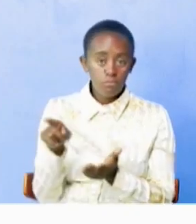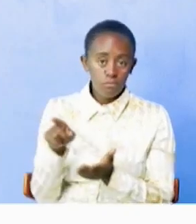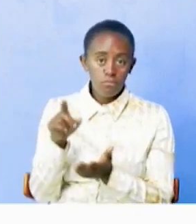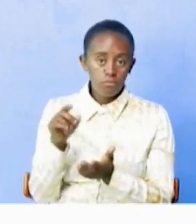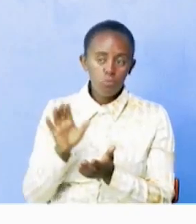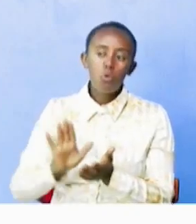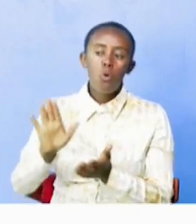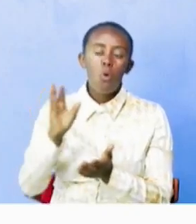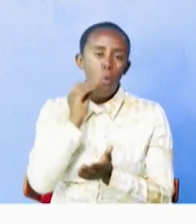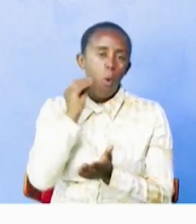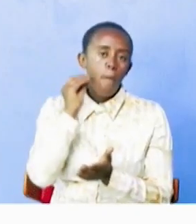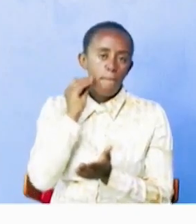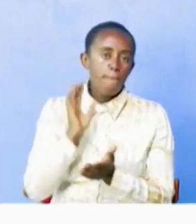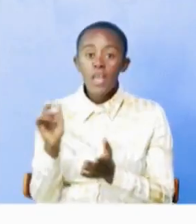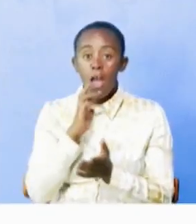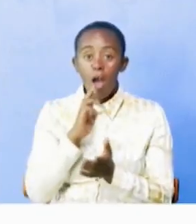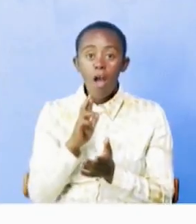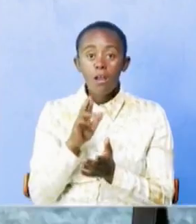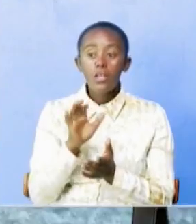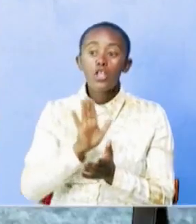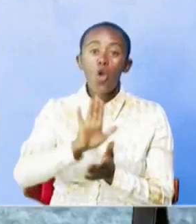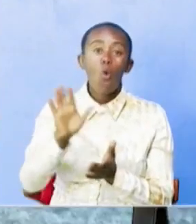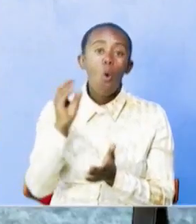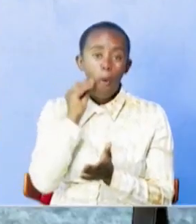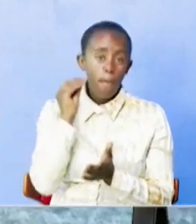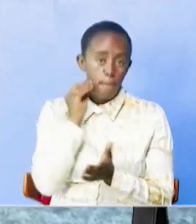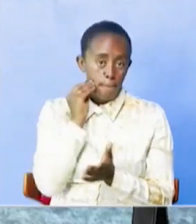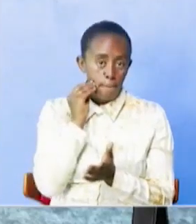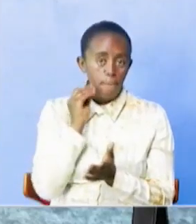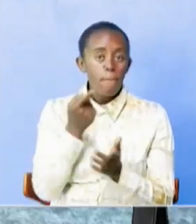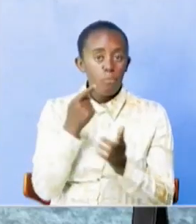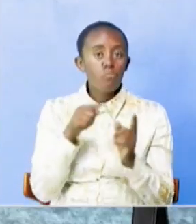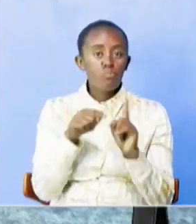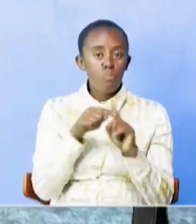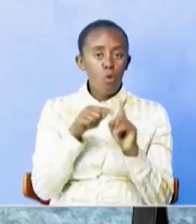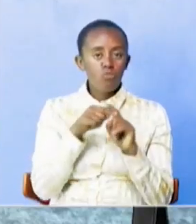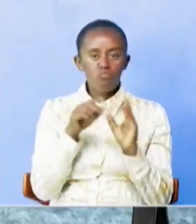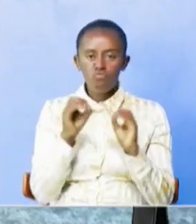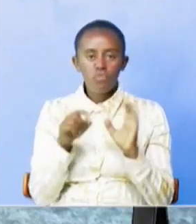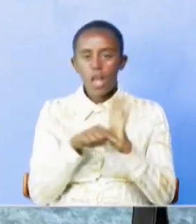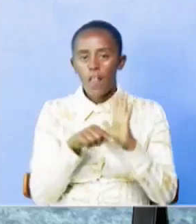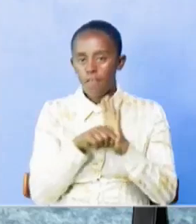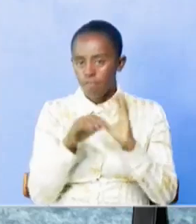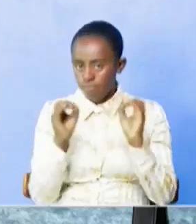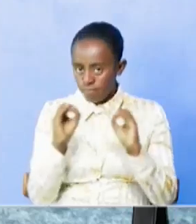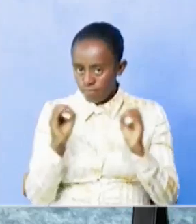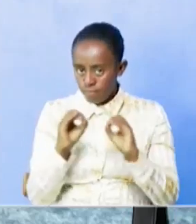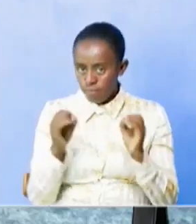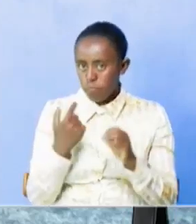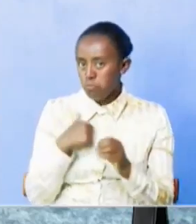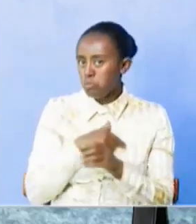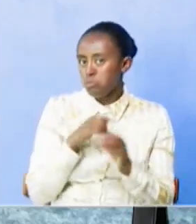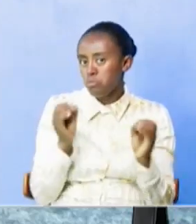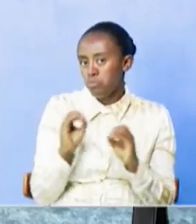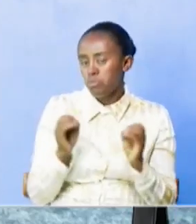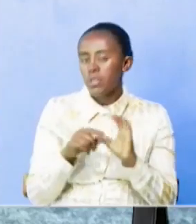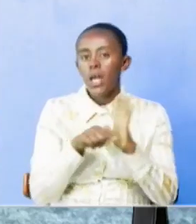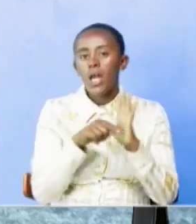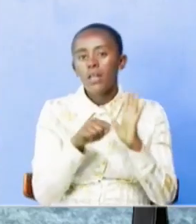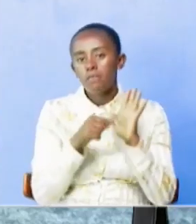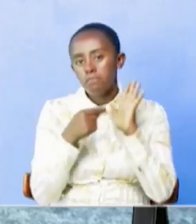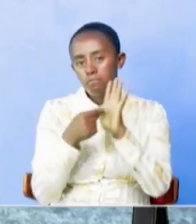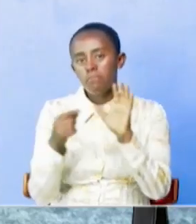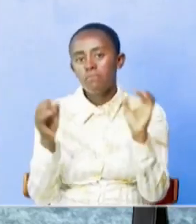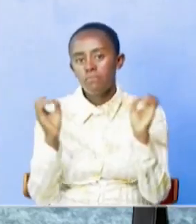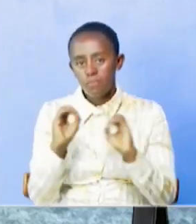They are in their home. This is what? Positive. It's not negative. We don't have a negative indicator, which is